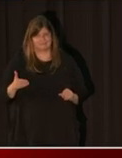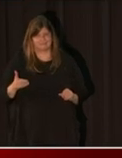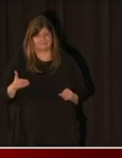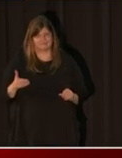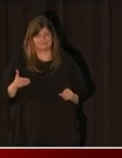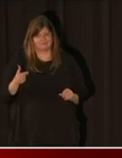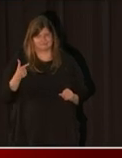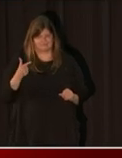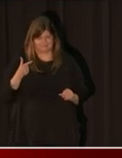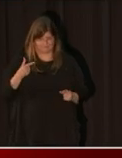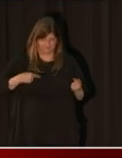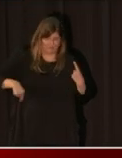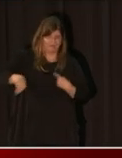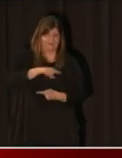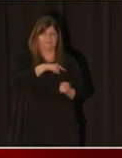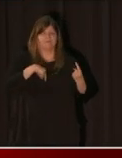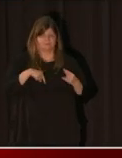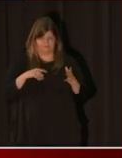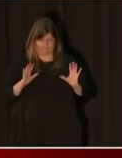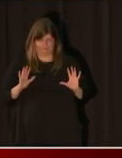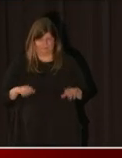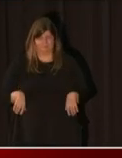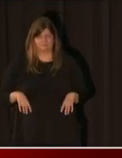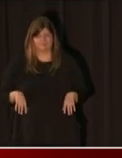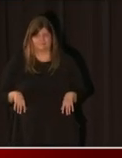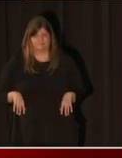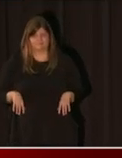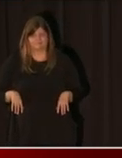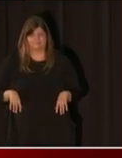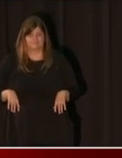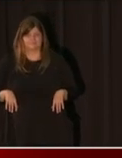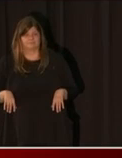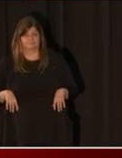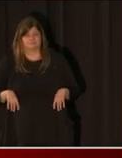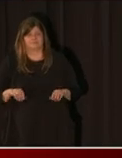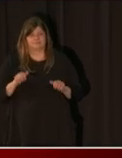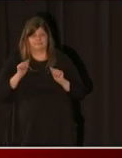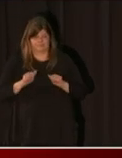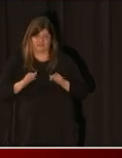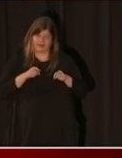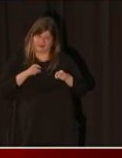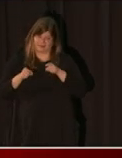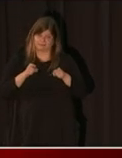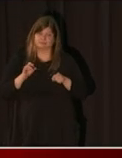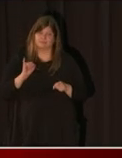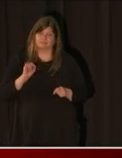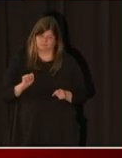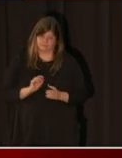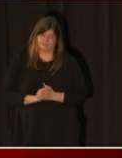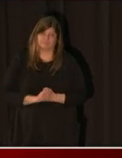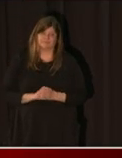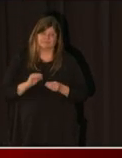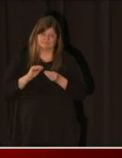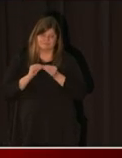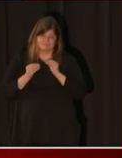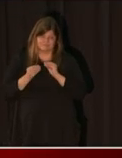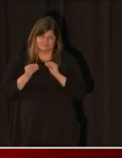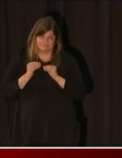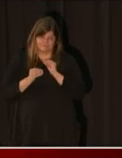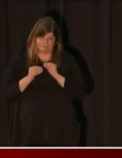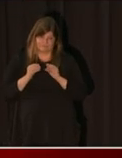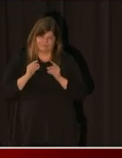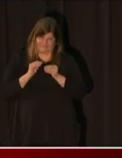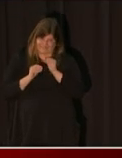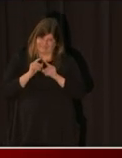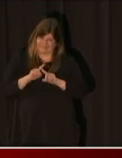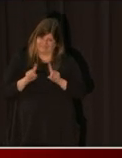I think it could have been handled now as a fix. It's different from the other state and local issues that need to be